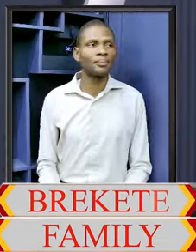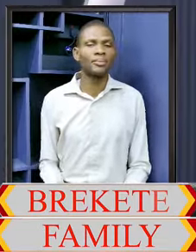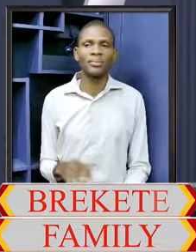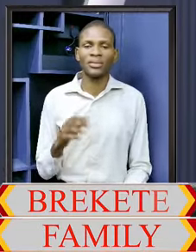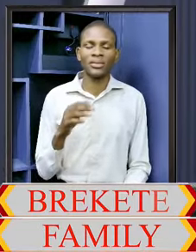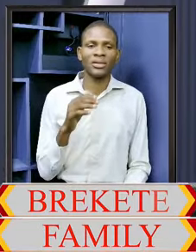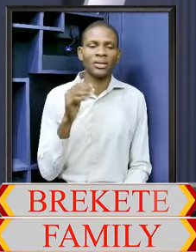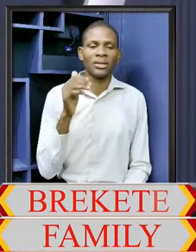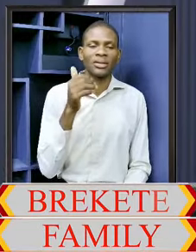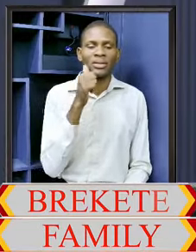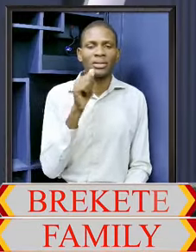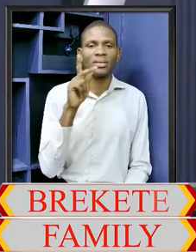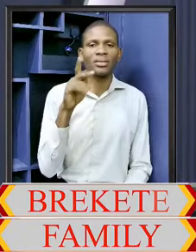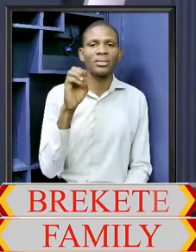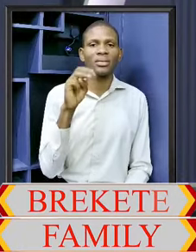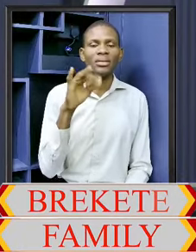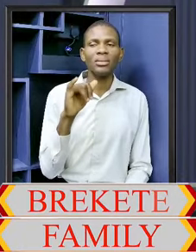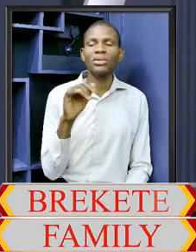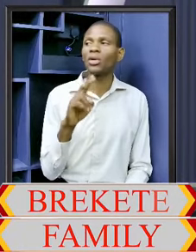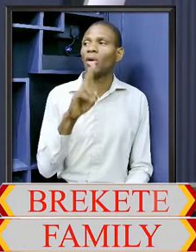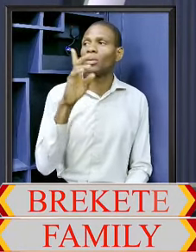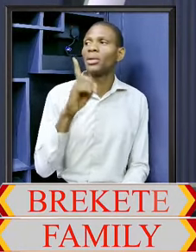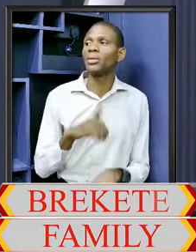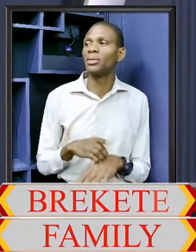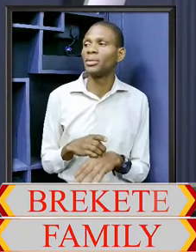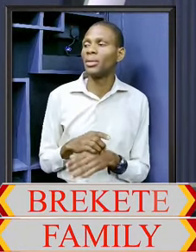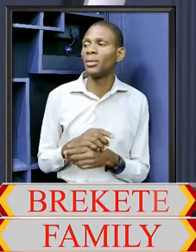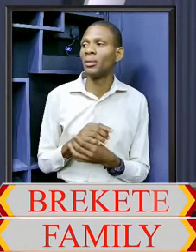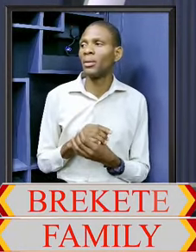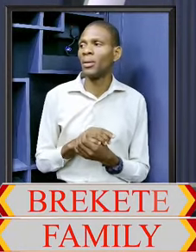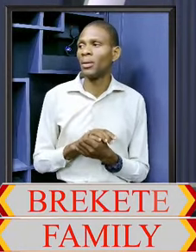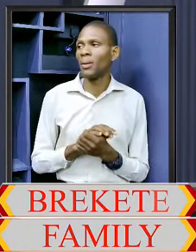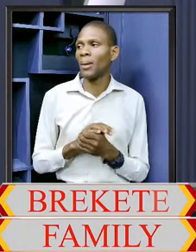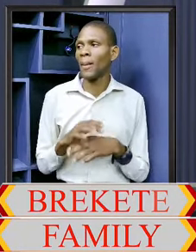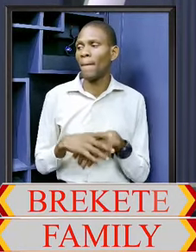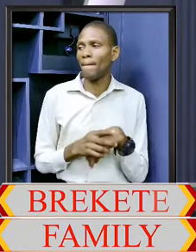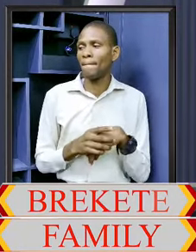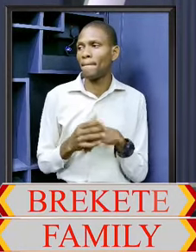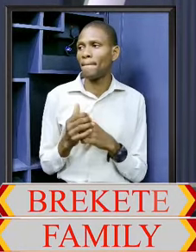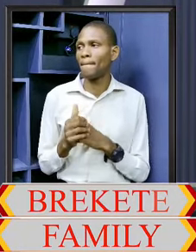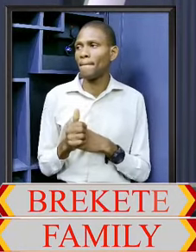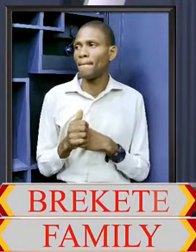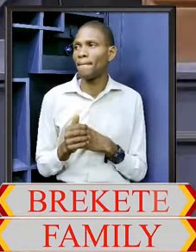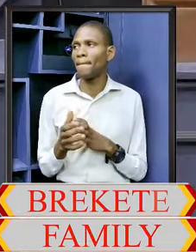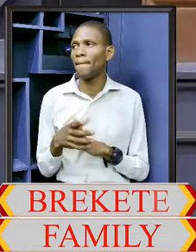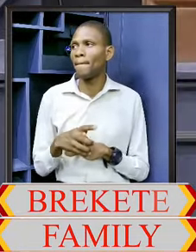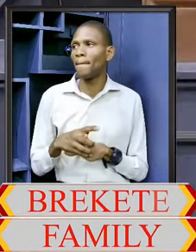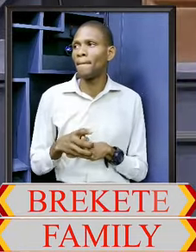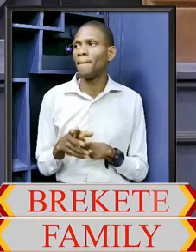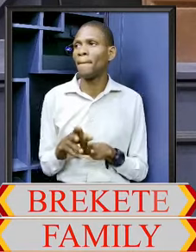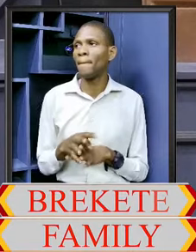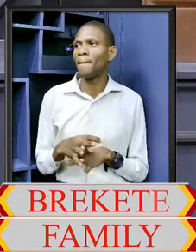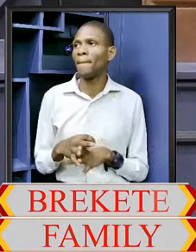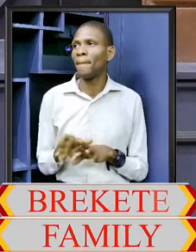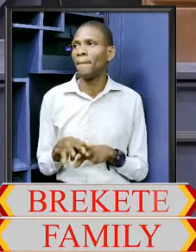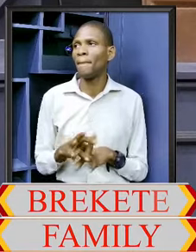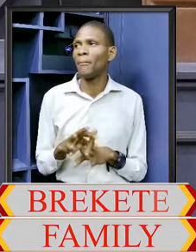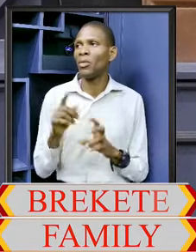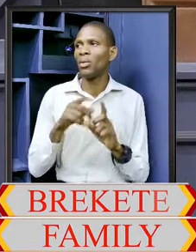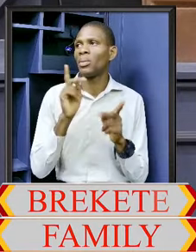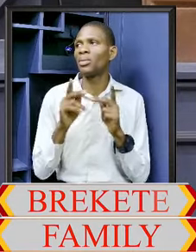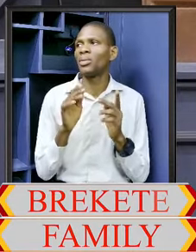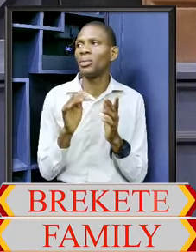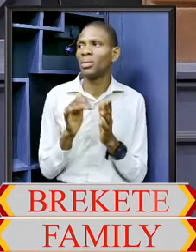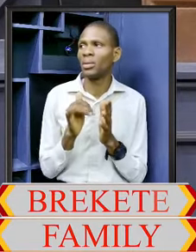Auntie Kemi. Yes, sir. You say now update or matter where you get again. Okay, now update, sir. Okay. Now from the people